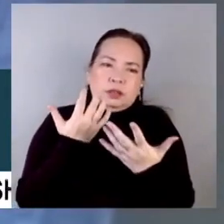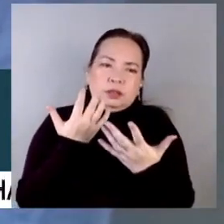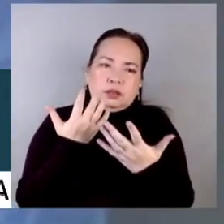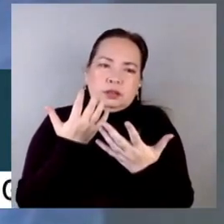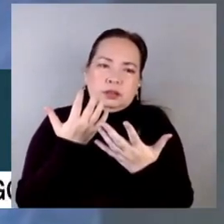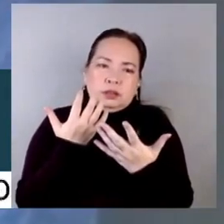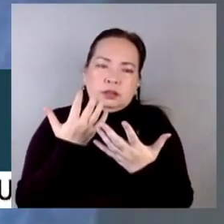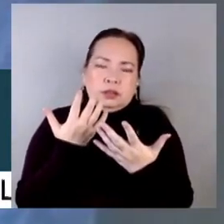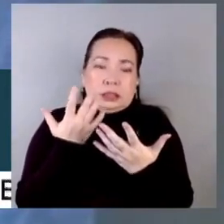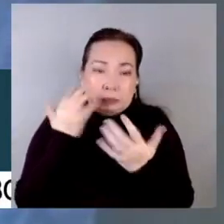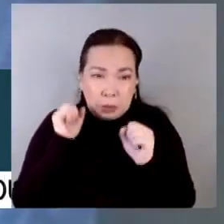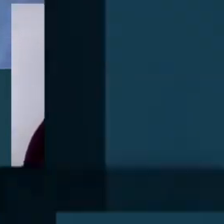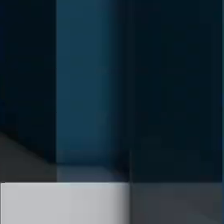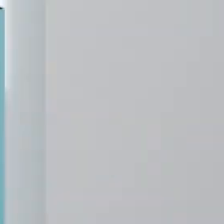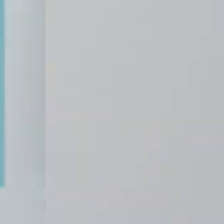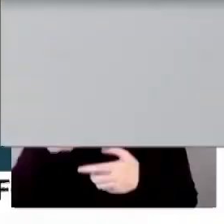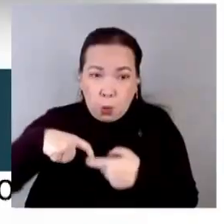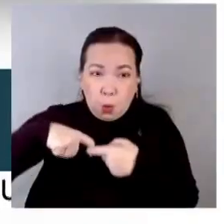unlikely.